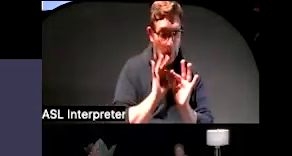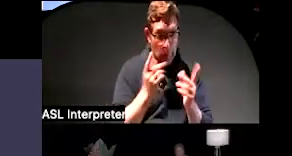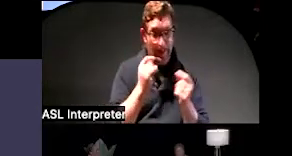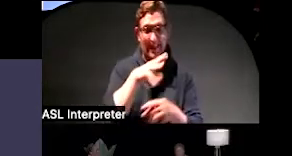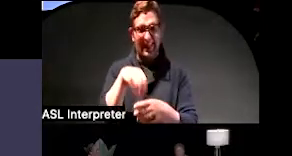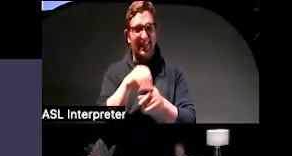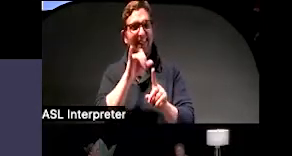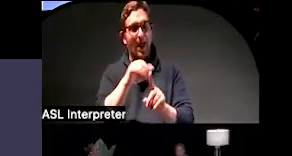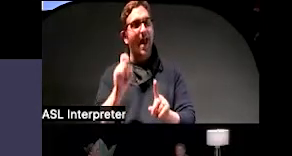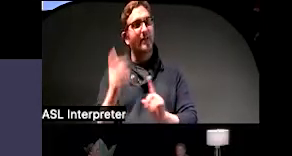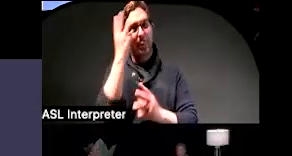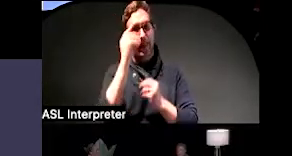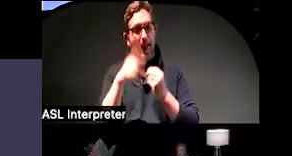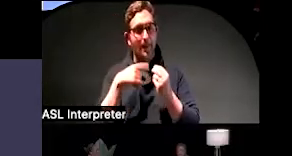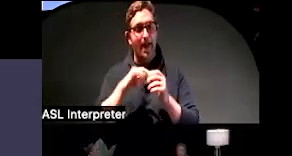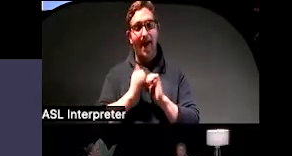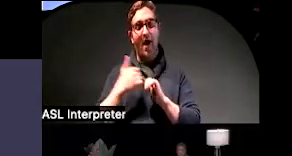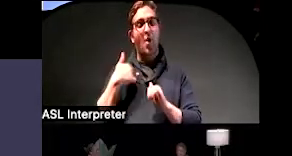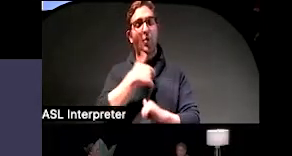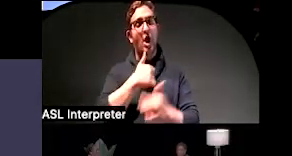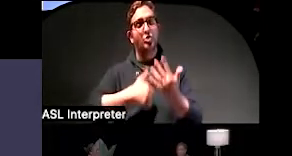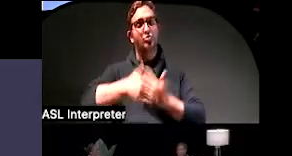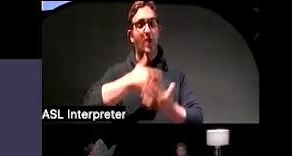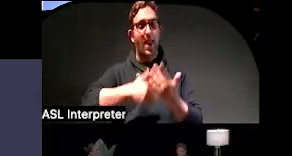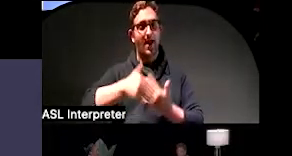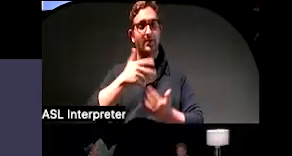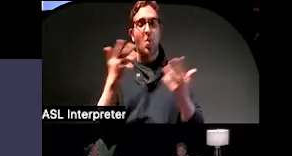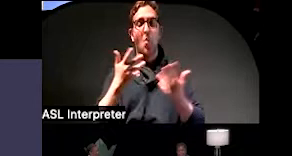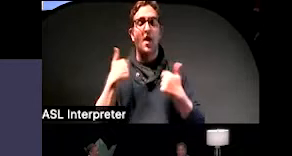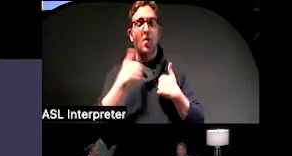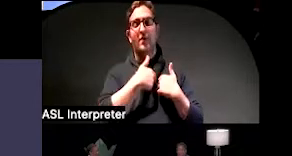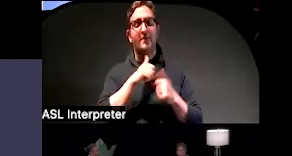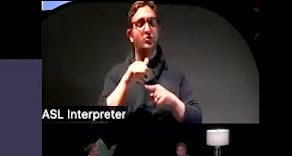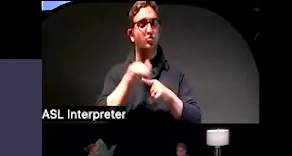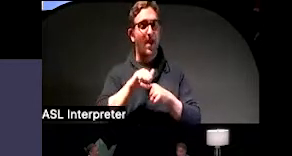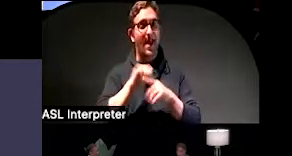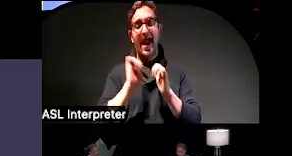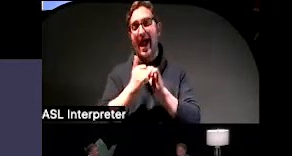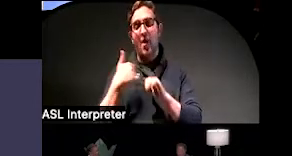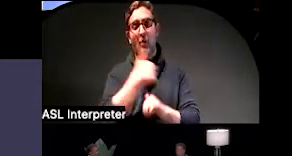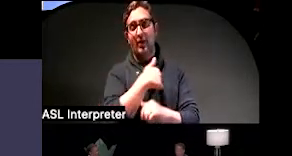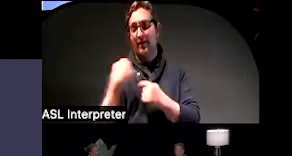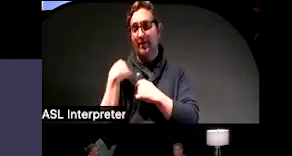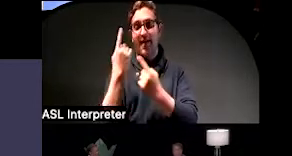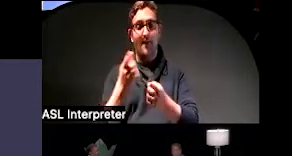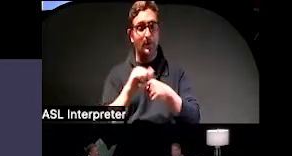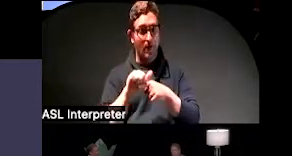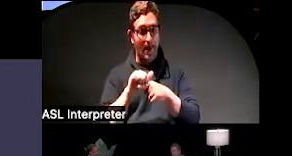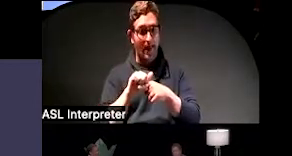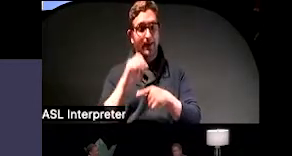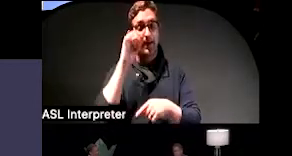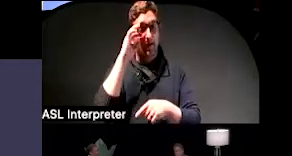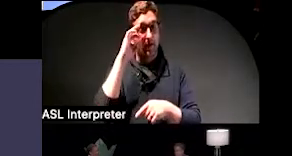really have to think about how we are socialized, what we have been trained and how we have been trained. And